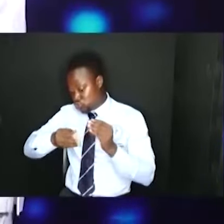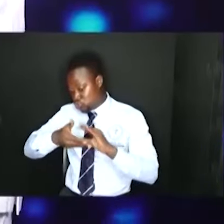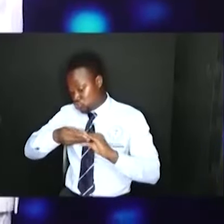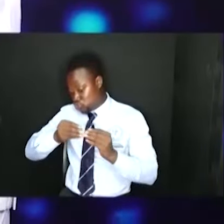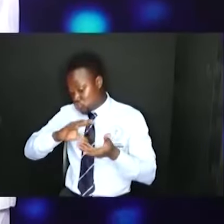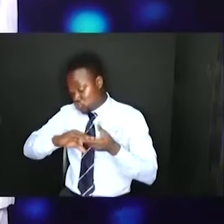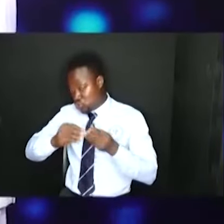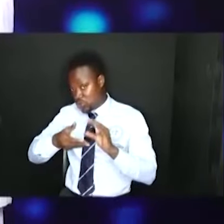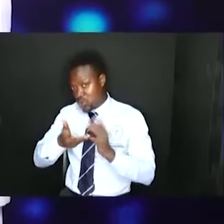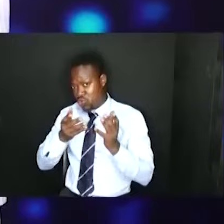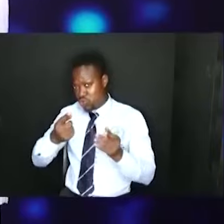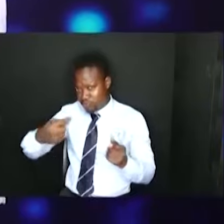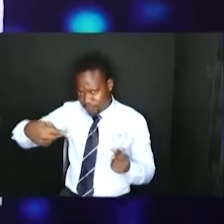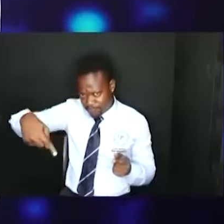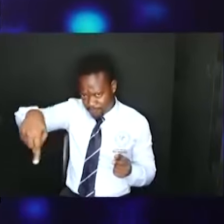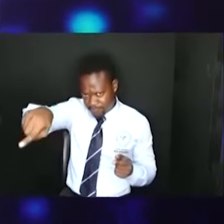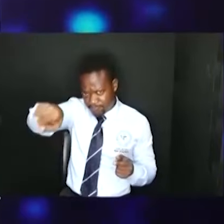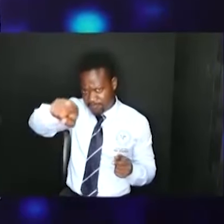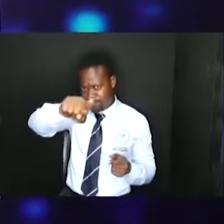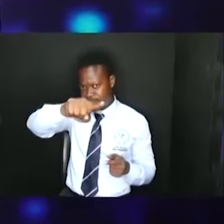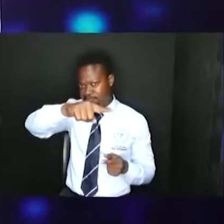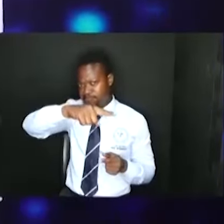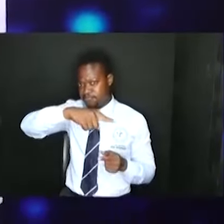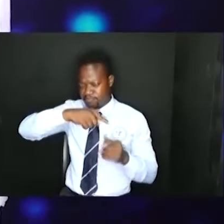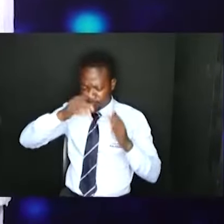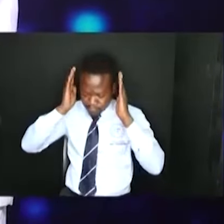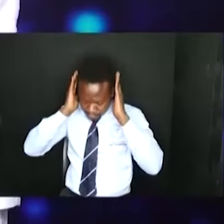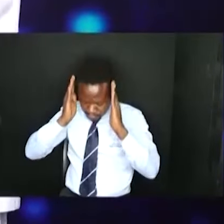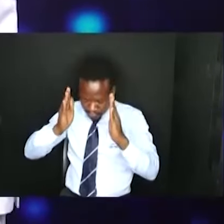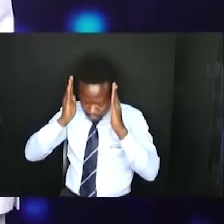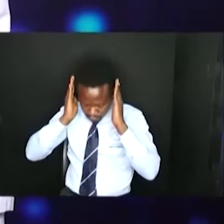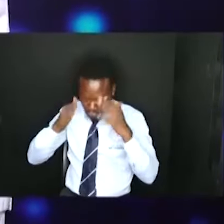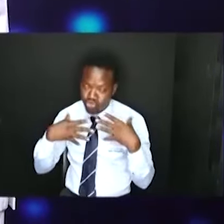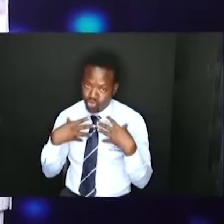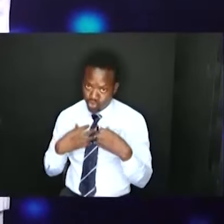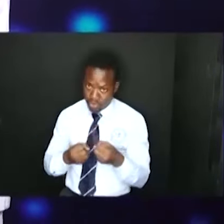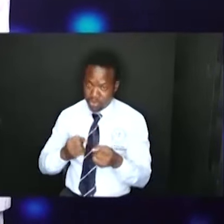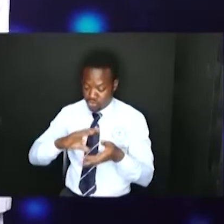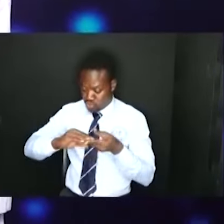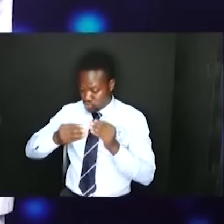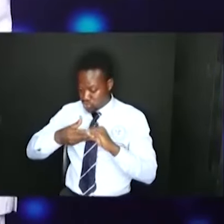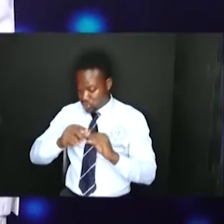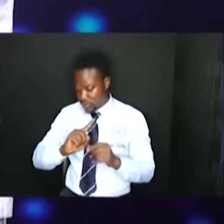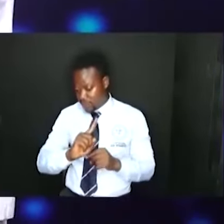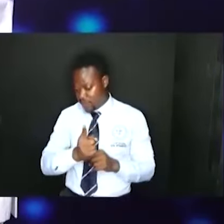us to kind of pay attention to.